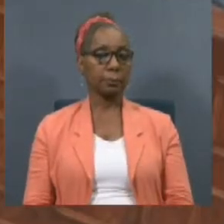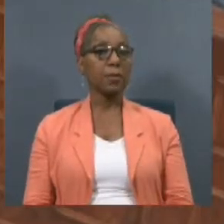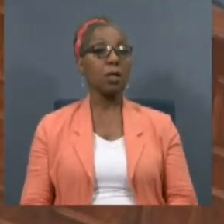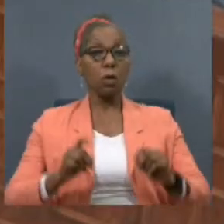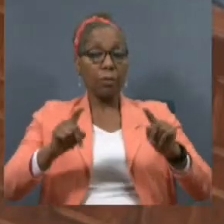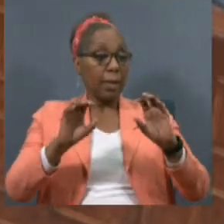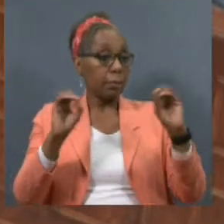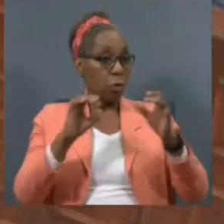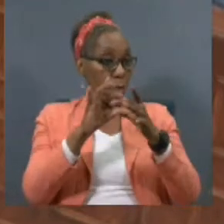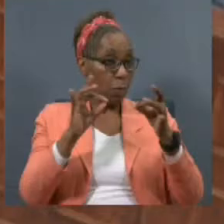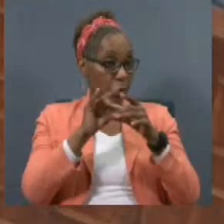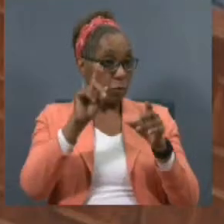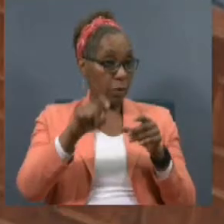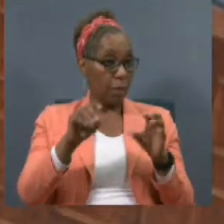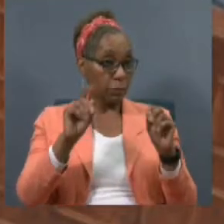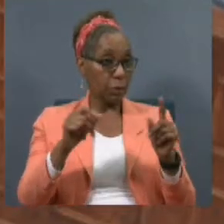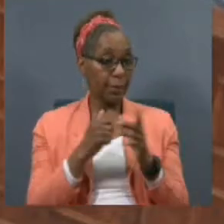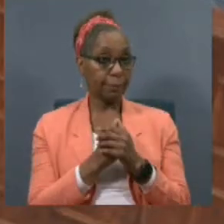Well, if you don't have any questions or comments,